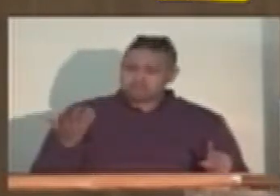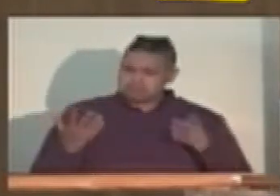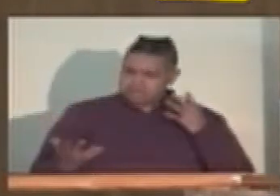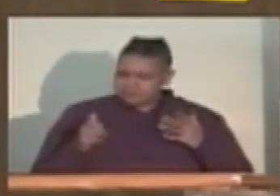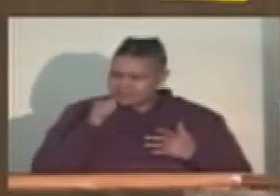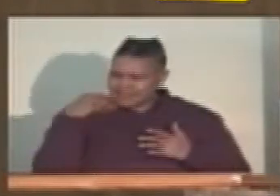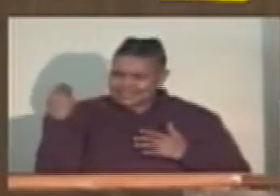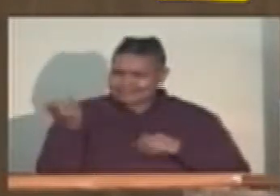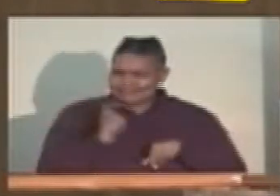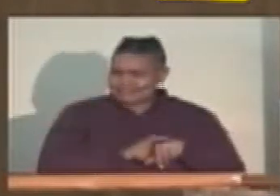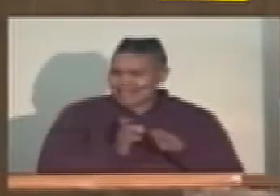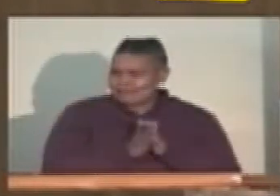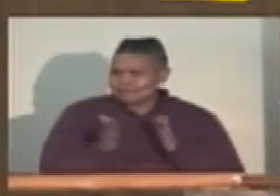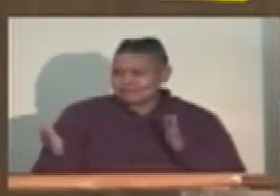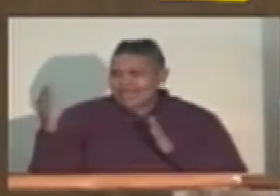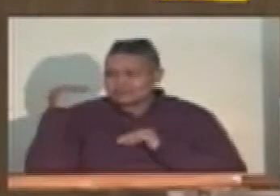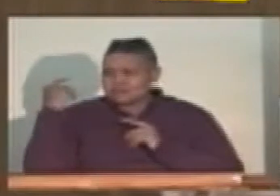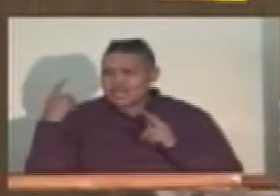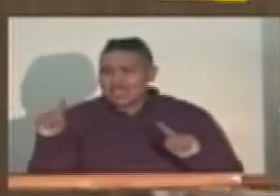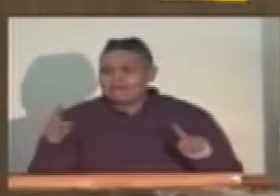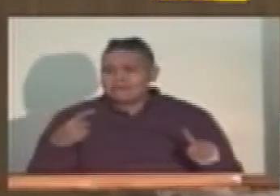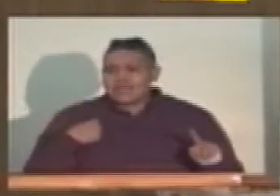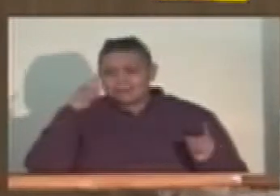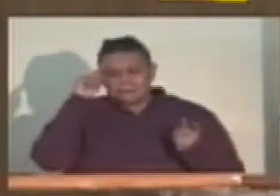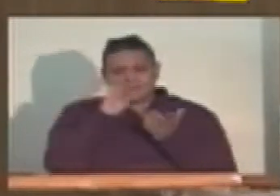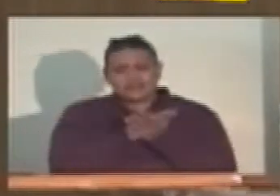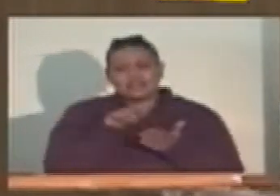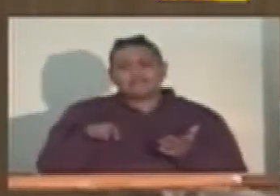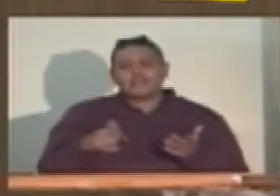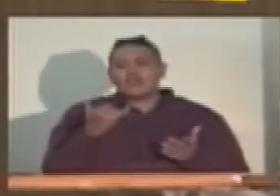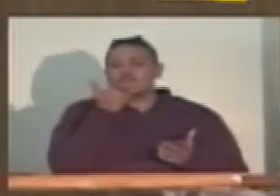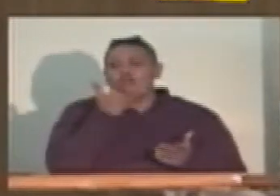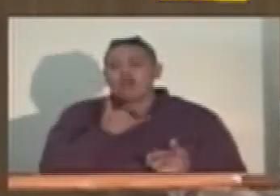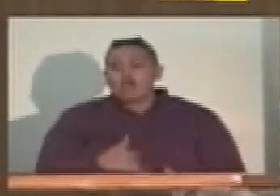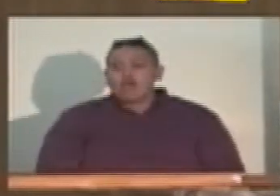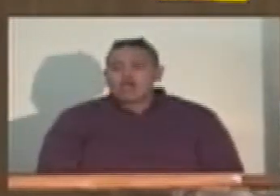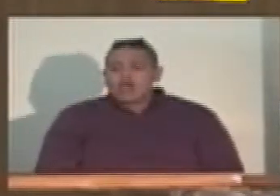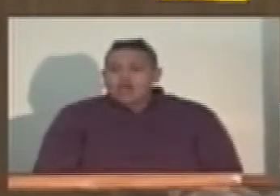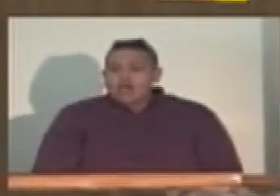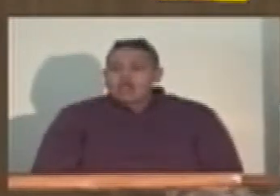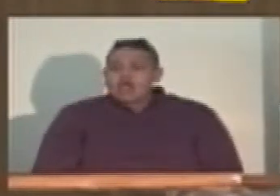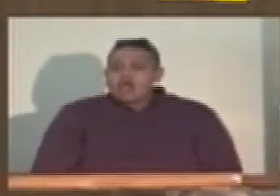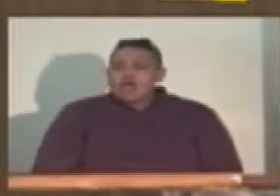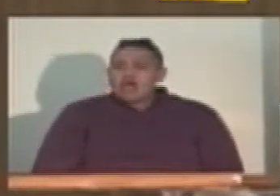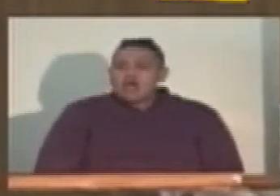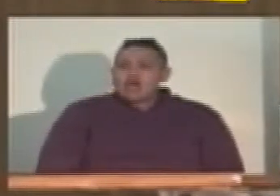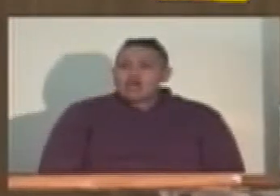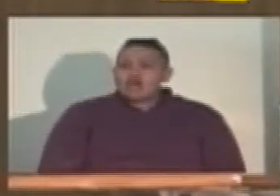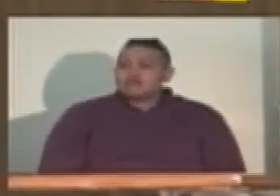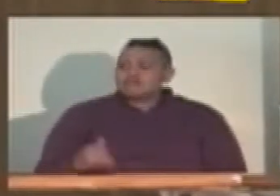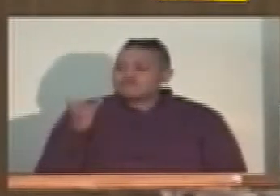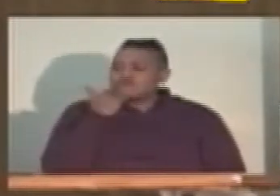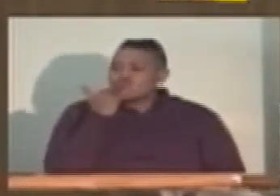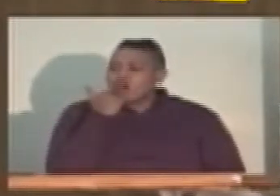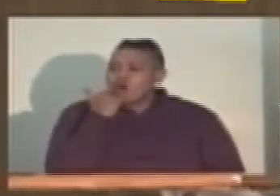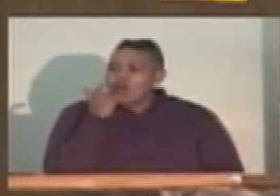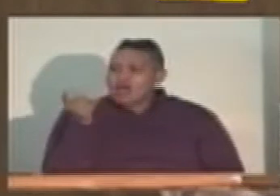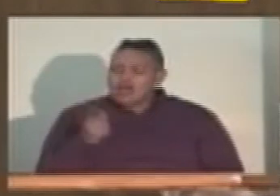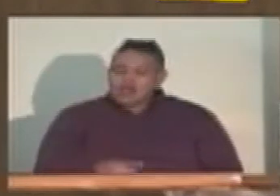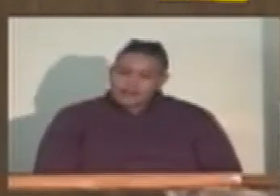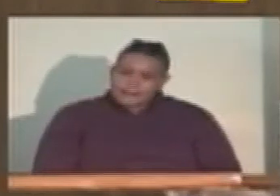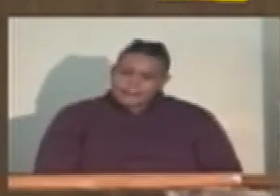give a timeline, we believe that this is a wrong move. You're going into a wrong jungle, Minister.